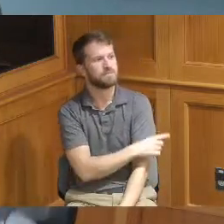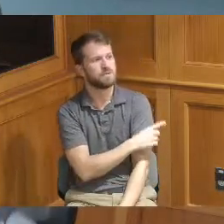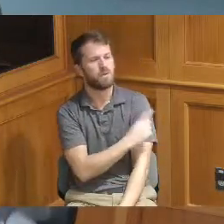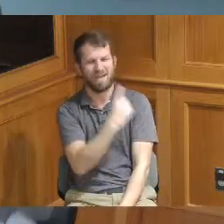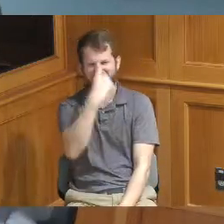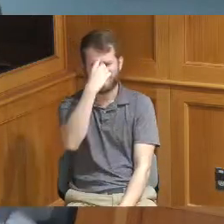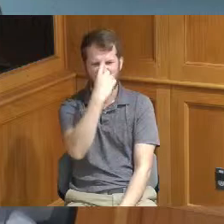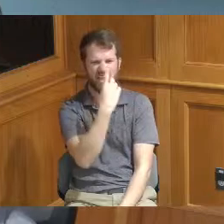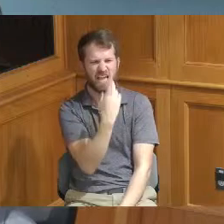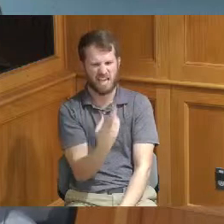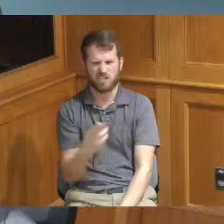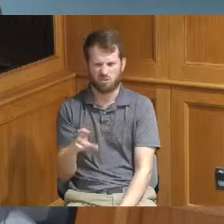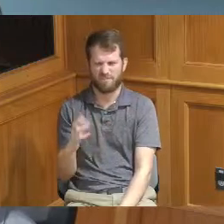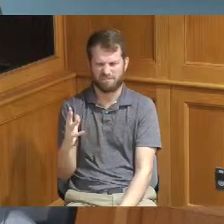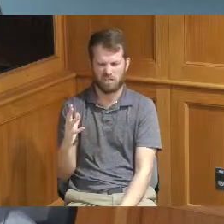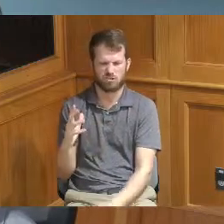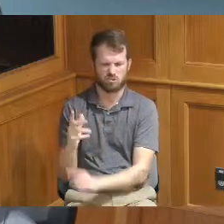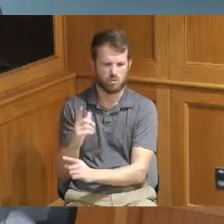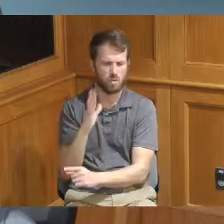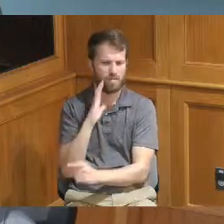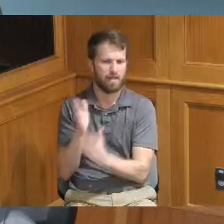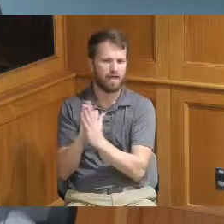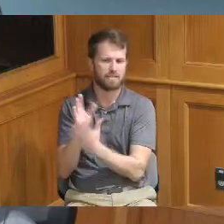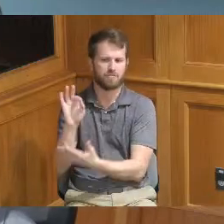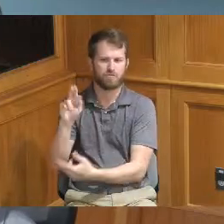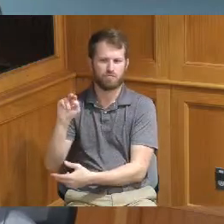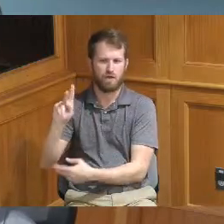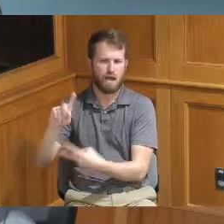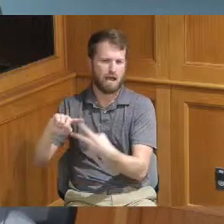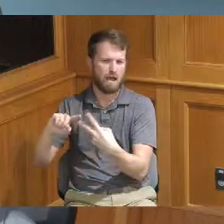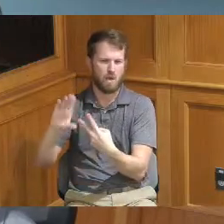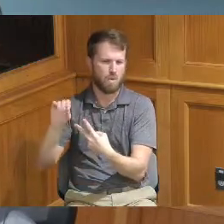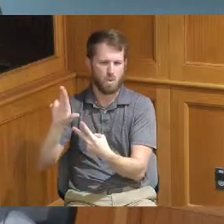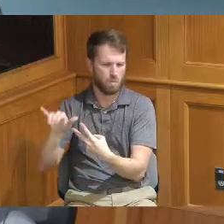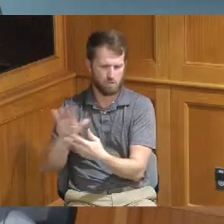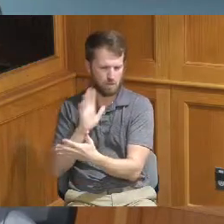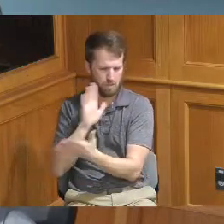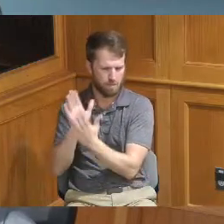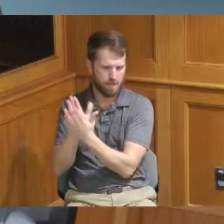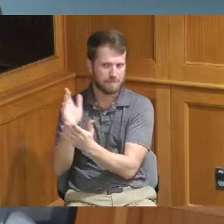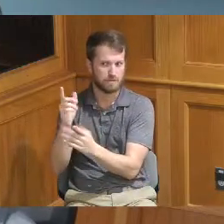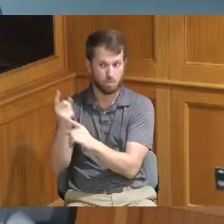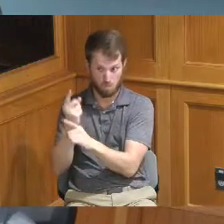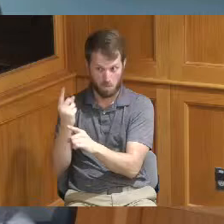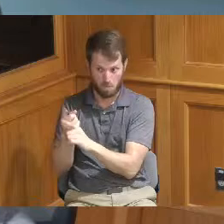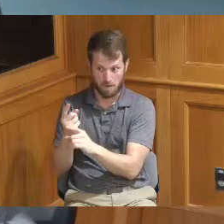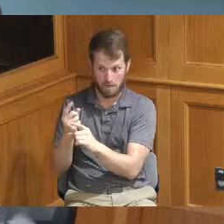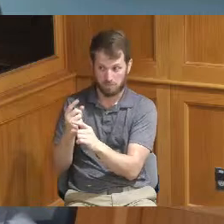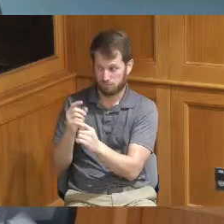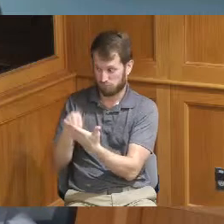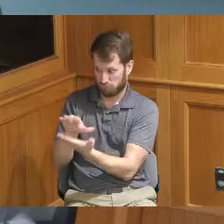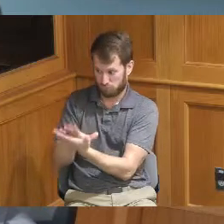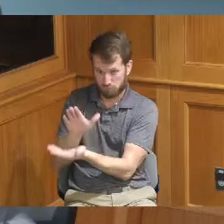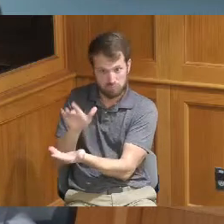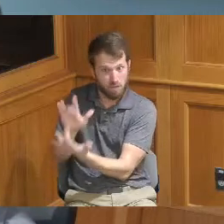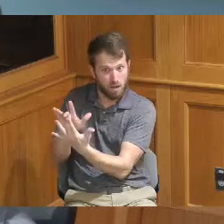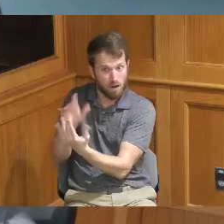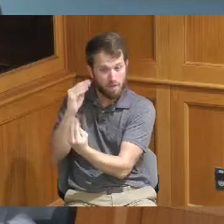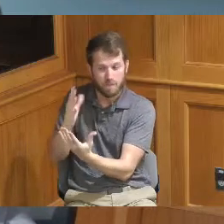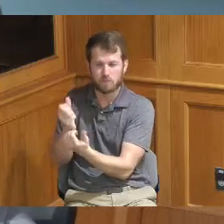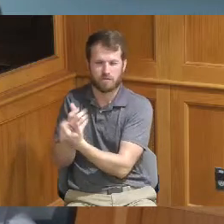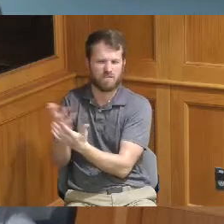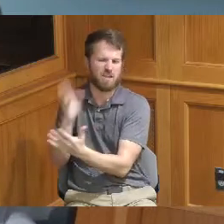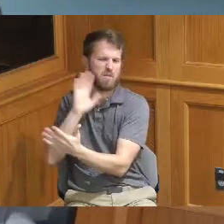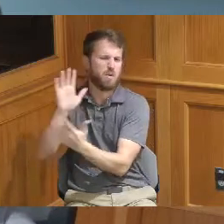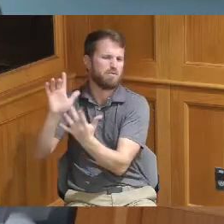HR has been contact, so I'll ask for him before you just to make sure that we have the appropriate contact information. Yep. Someone else will reach out,